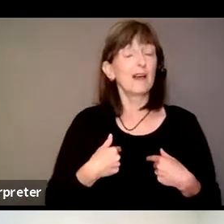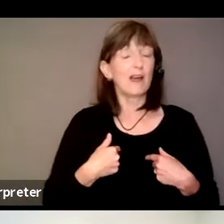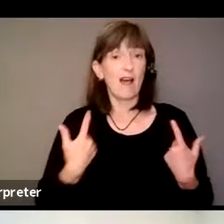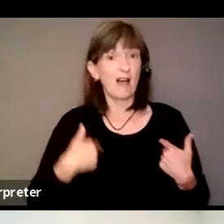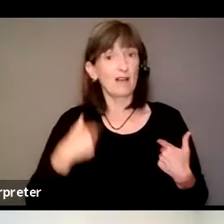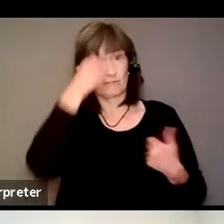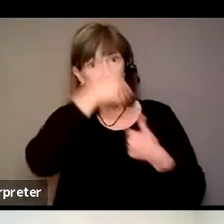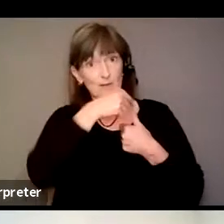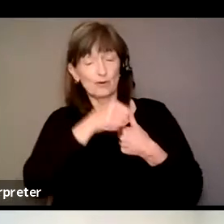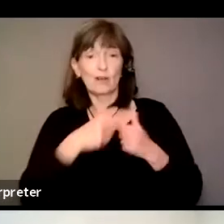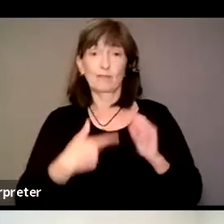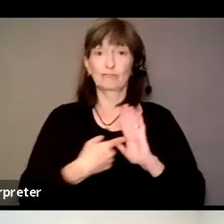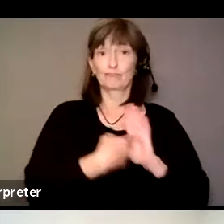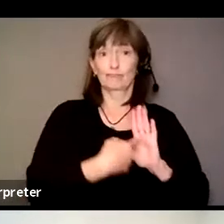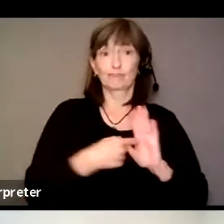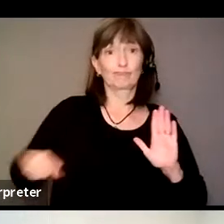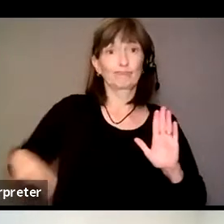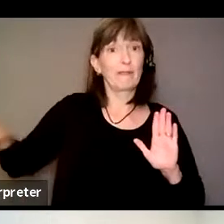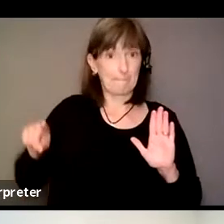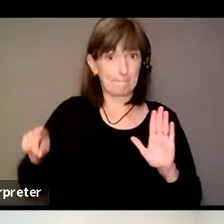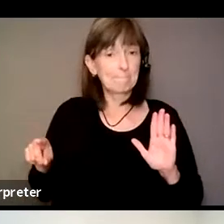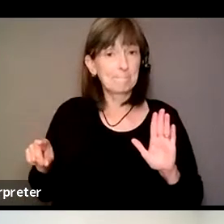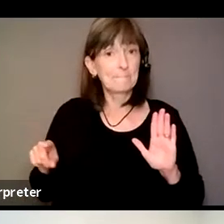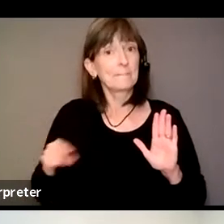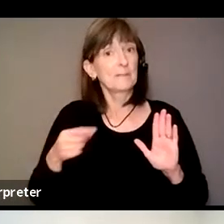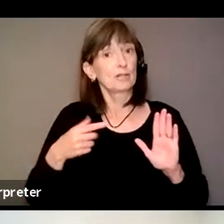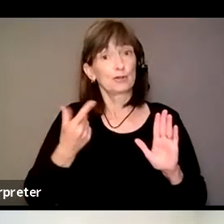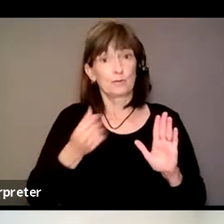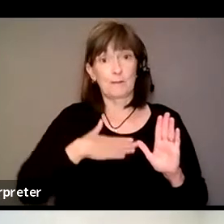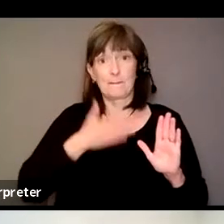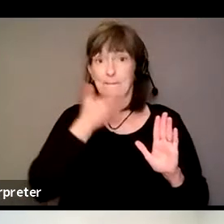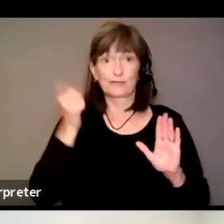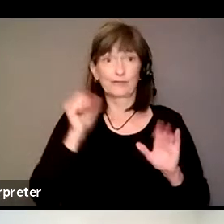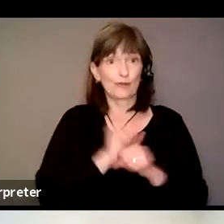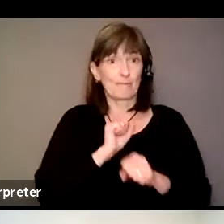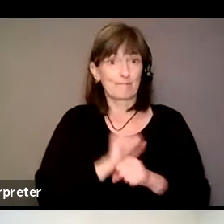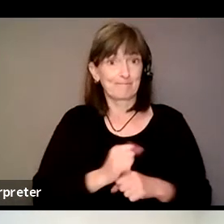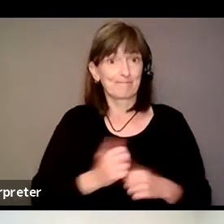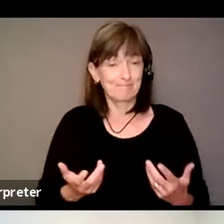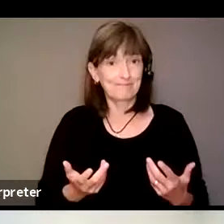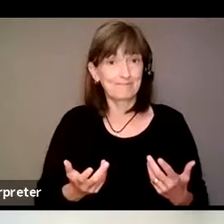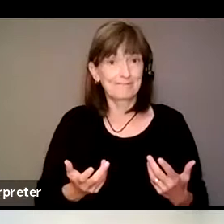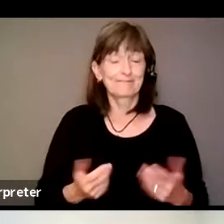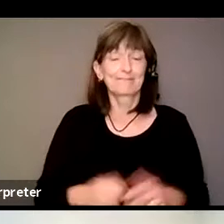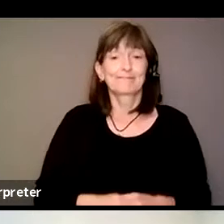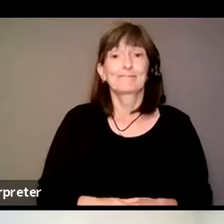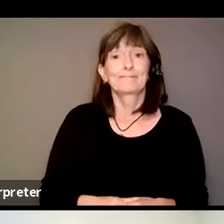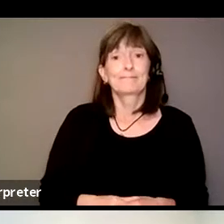do the best, honest, capable job that we can, I mean, I think we'll, you know, we'll certainly produce the best results.